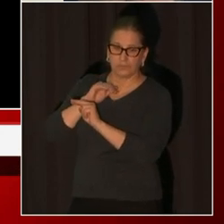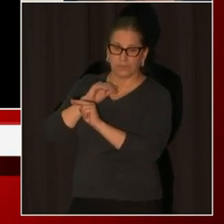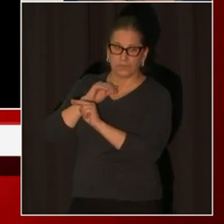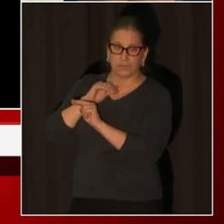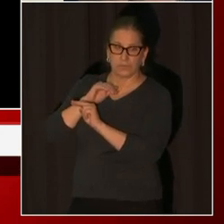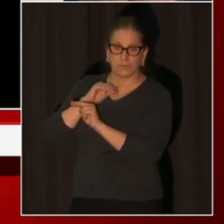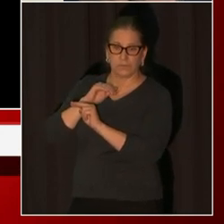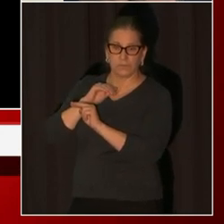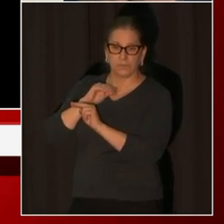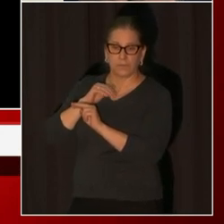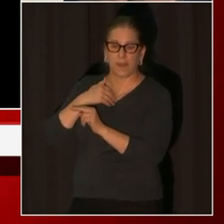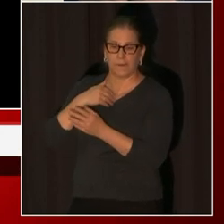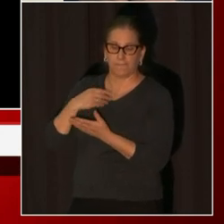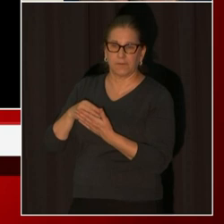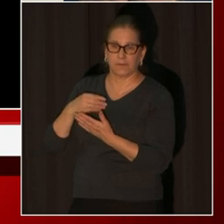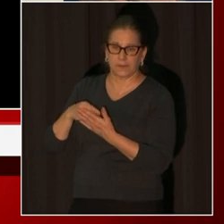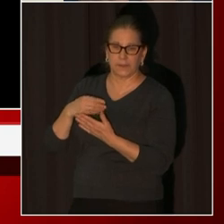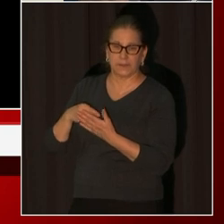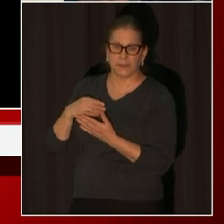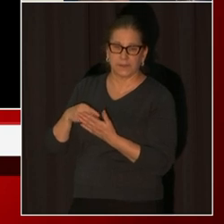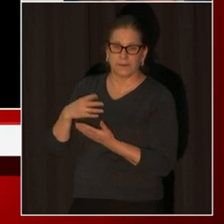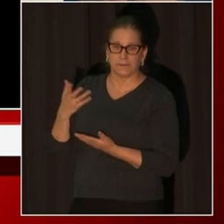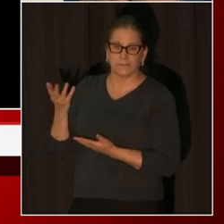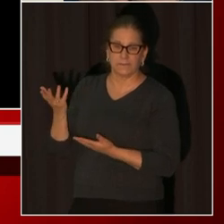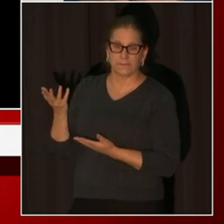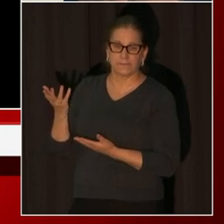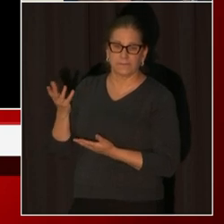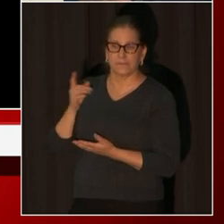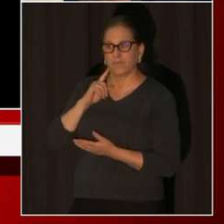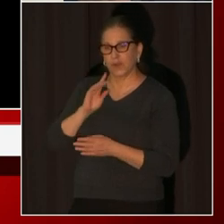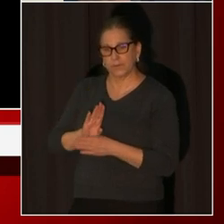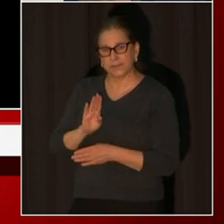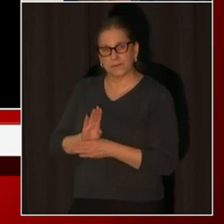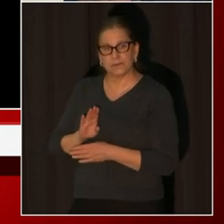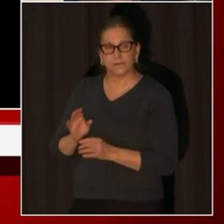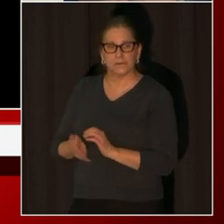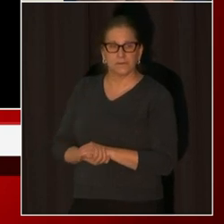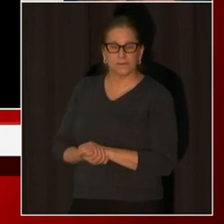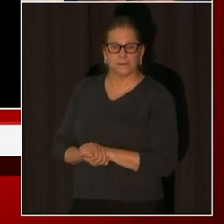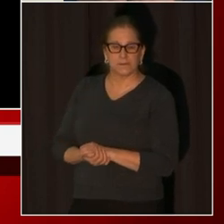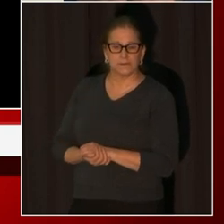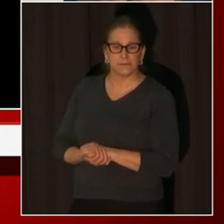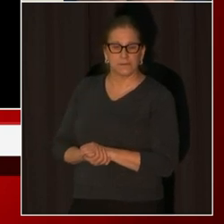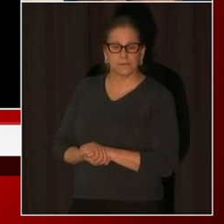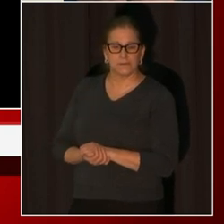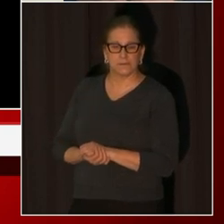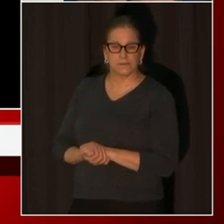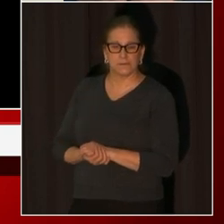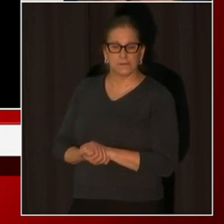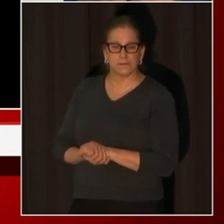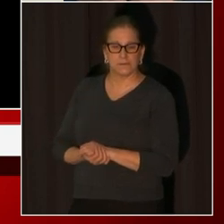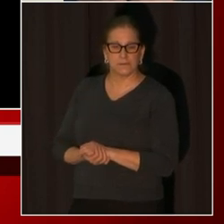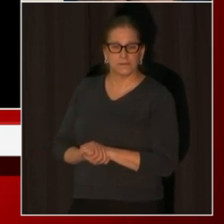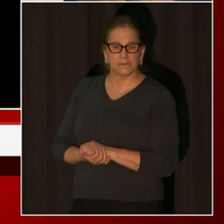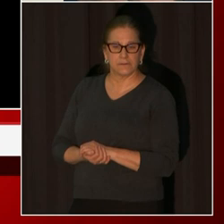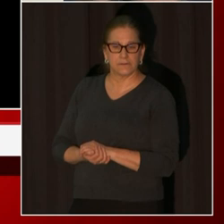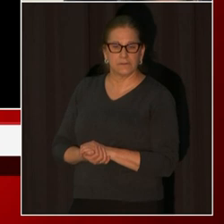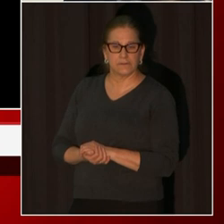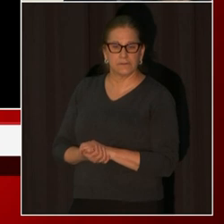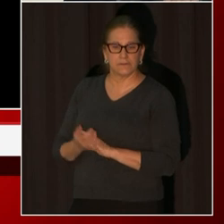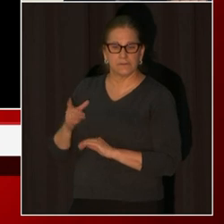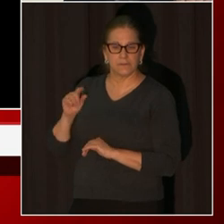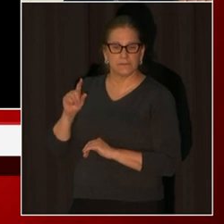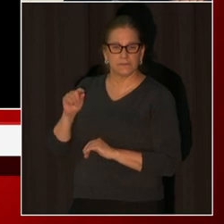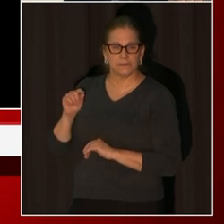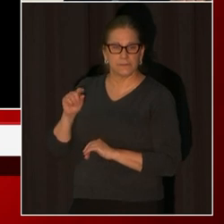certain levels of businesses not coming back on the restaurant side. I think we talked about 20% of that in the longer